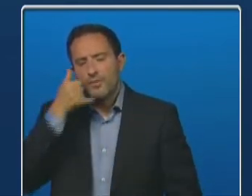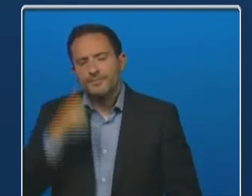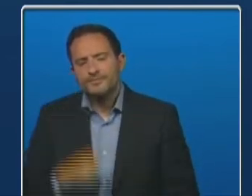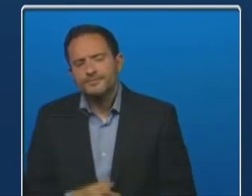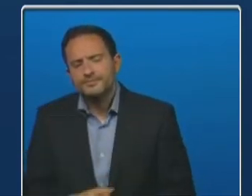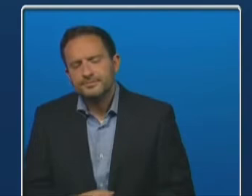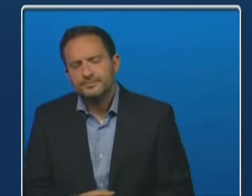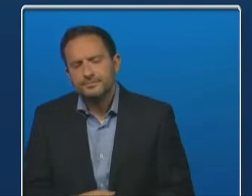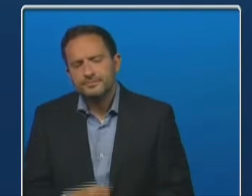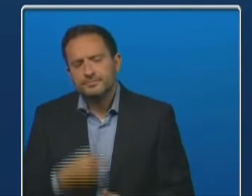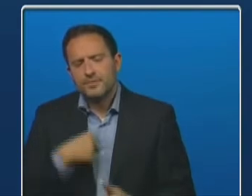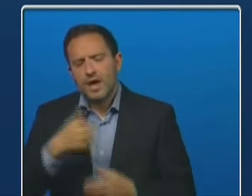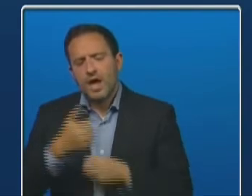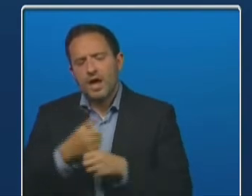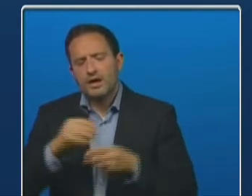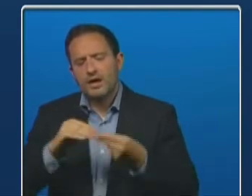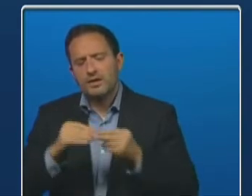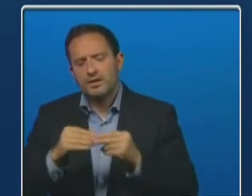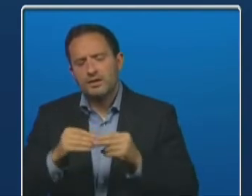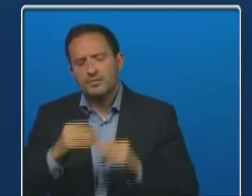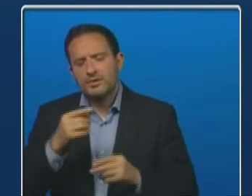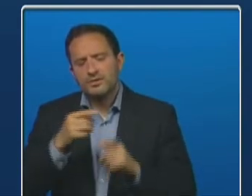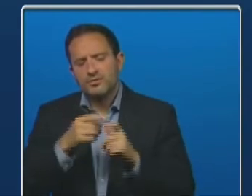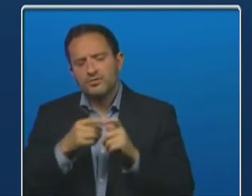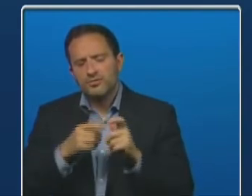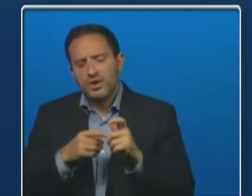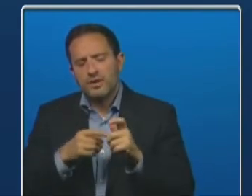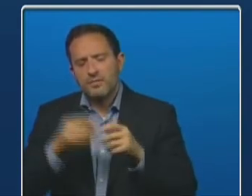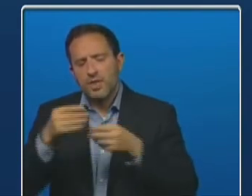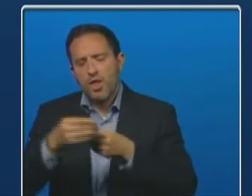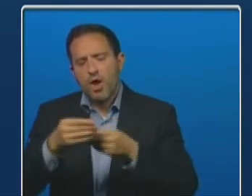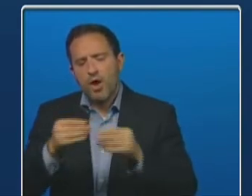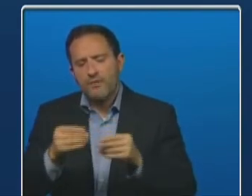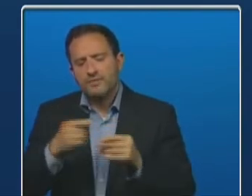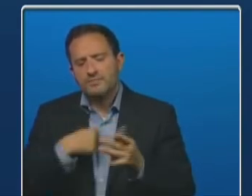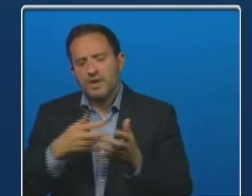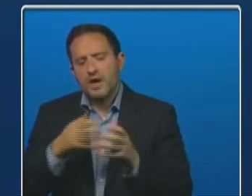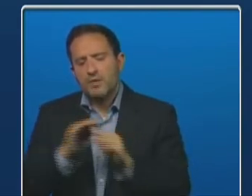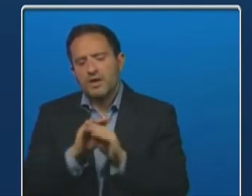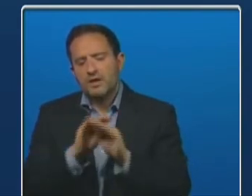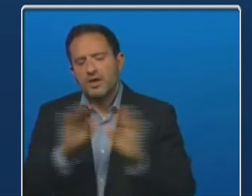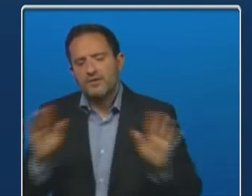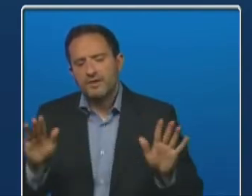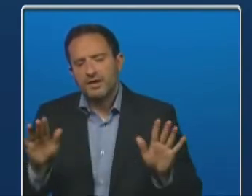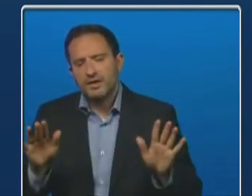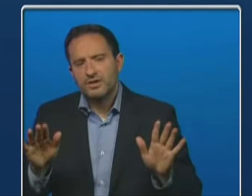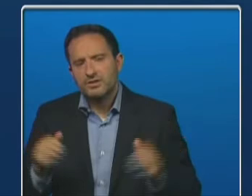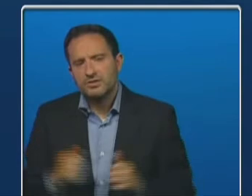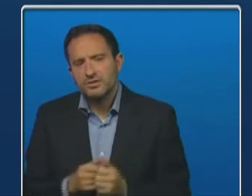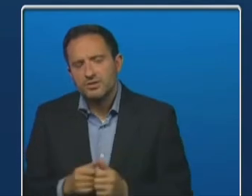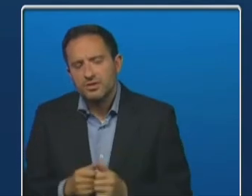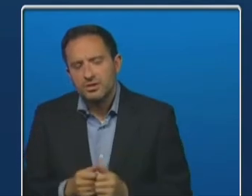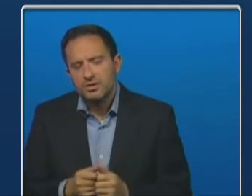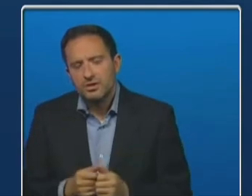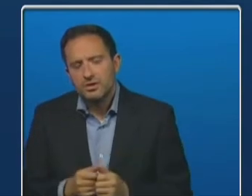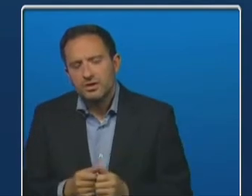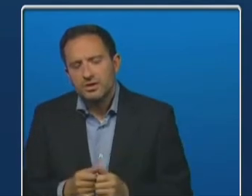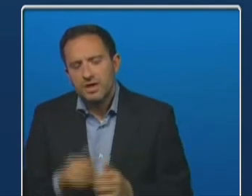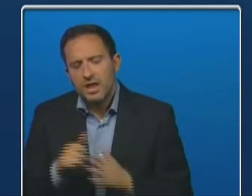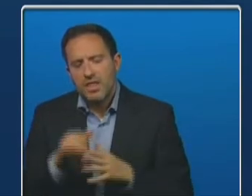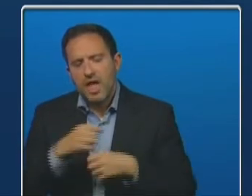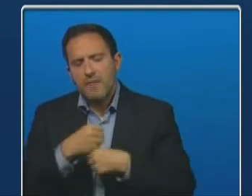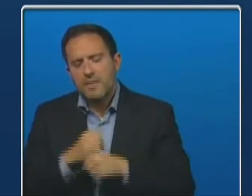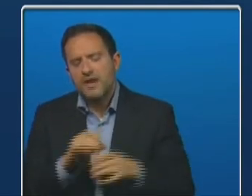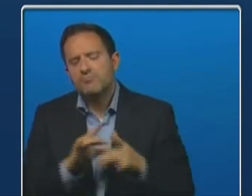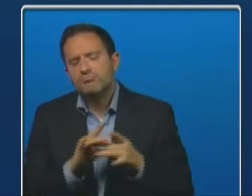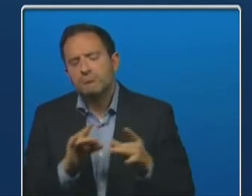the numbers from the PIO office, but I wanted clarification in the name of the demographer who made the statement. I didn't catch